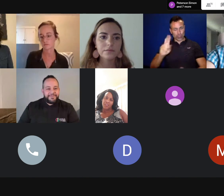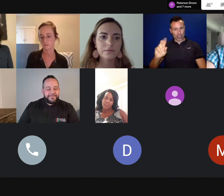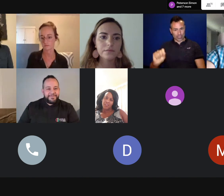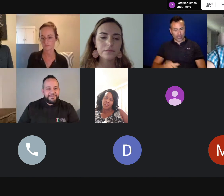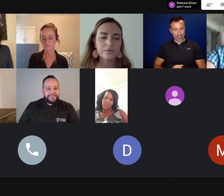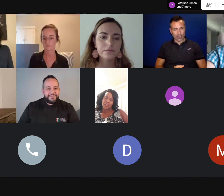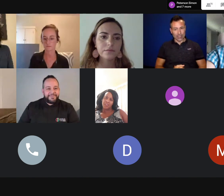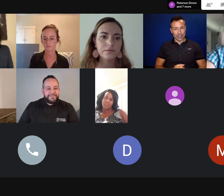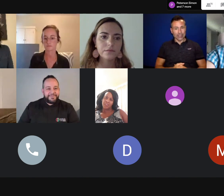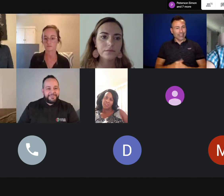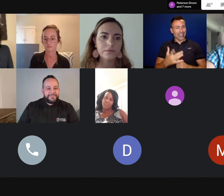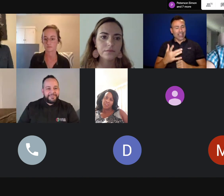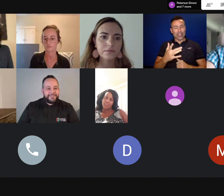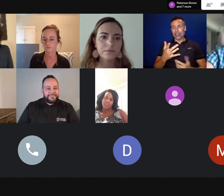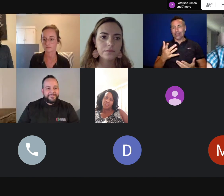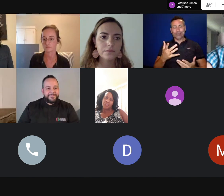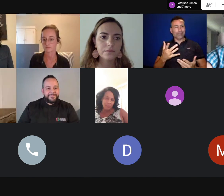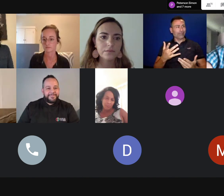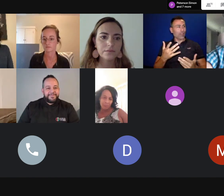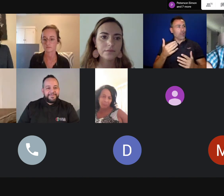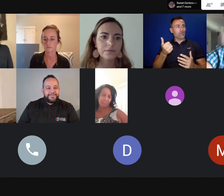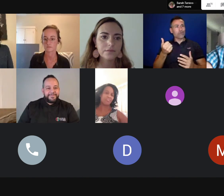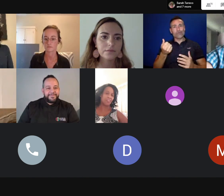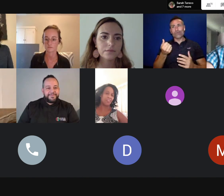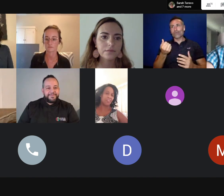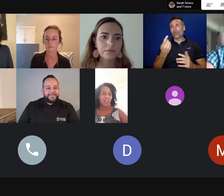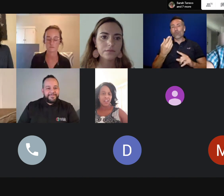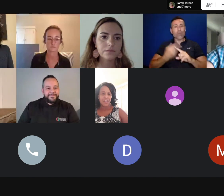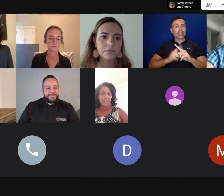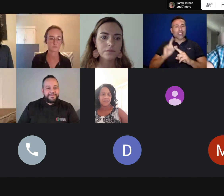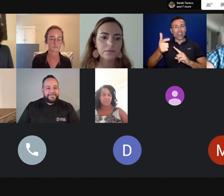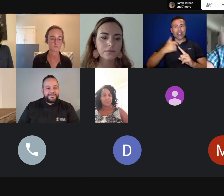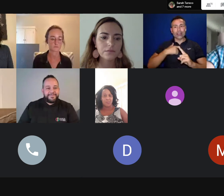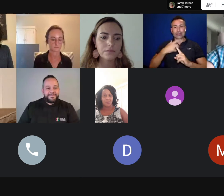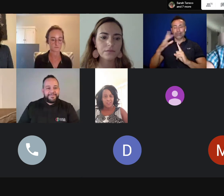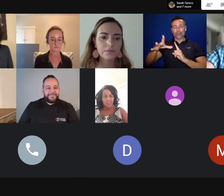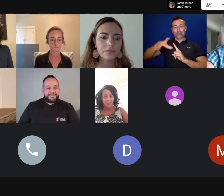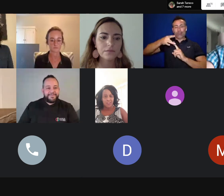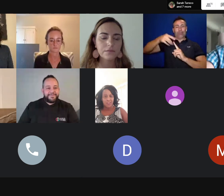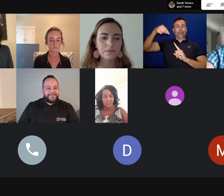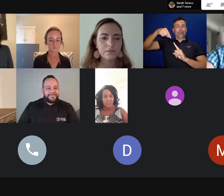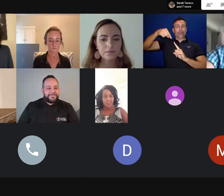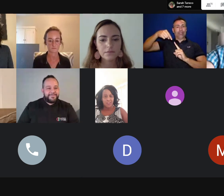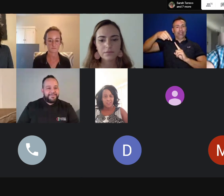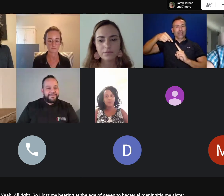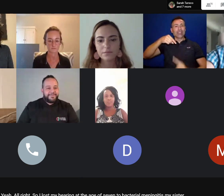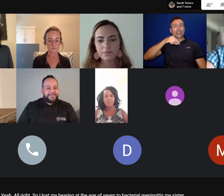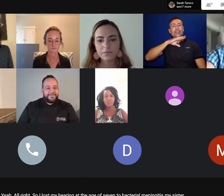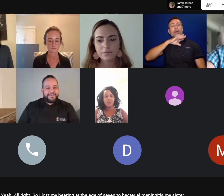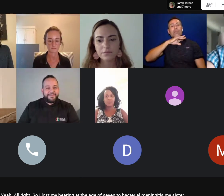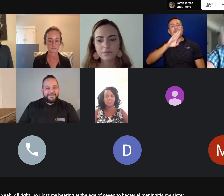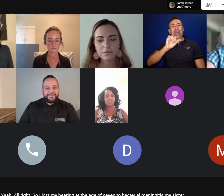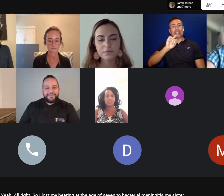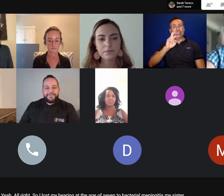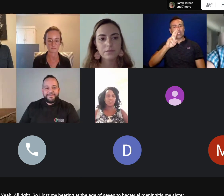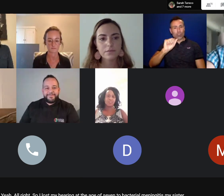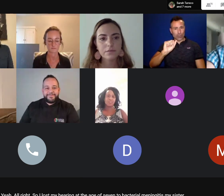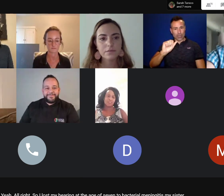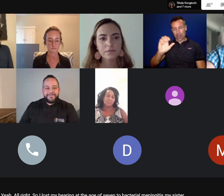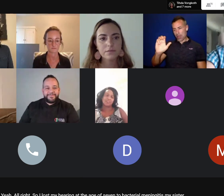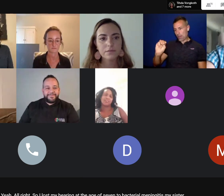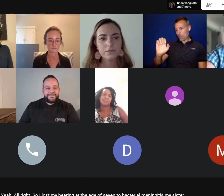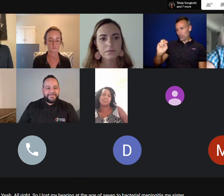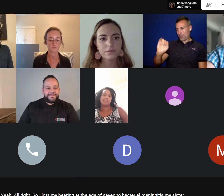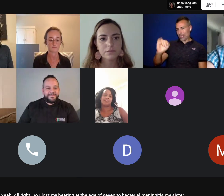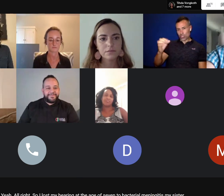contacted something that's called bacterial meningitis. It was kind of like, so there's 2 types of bacterial meningitis. There is bacterial